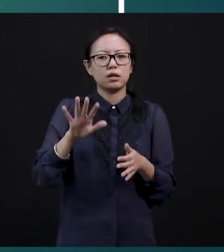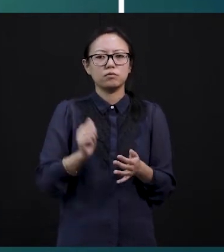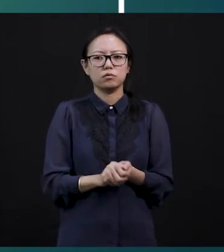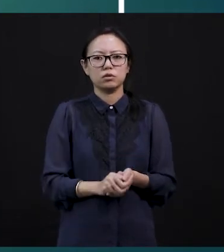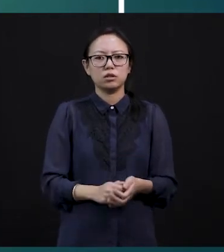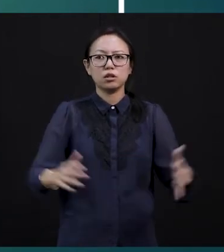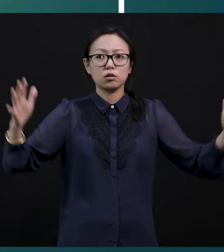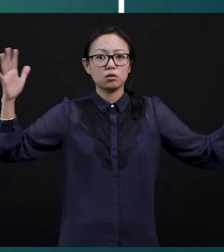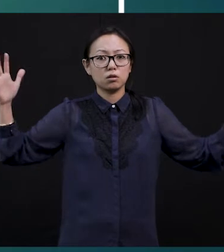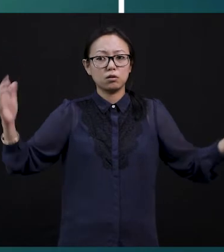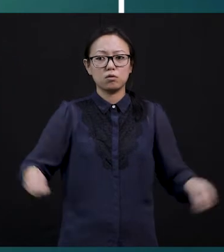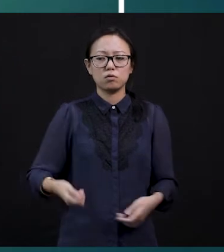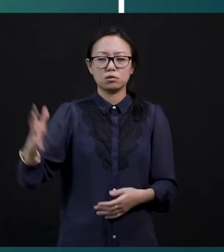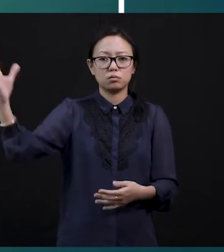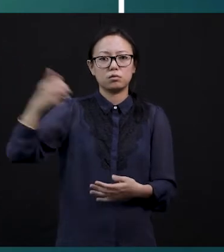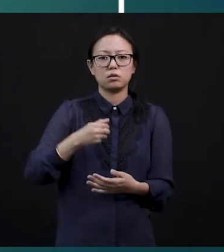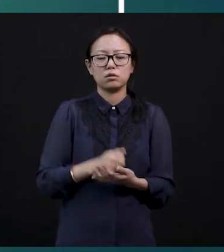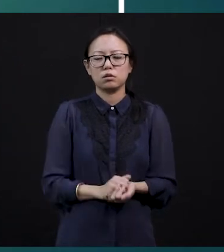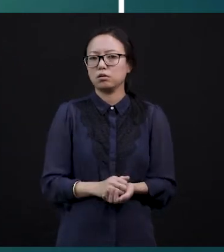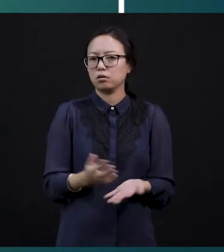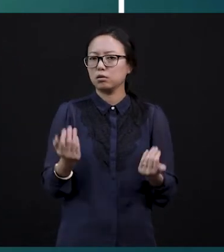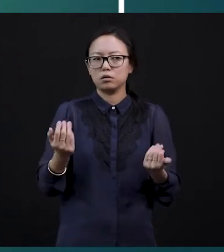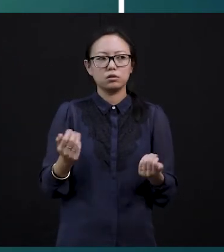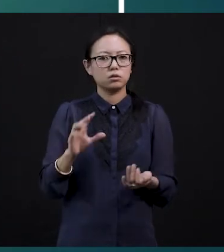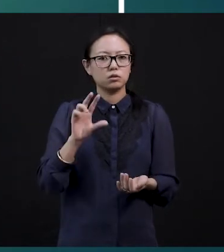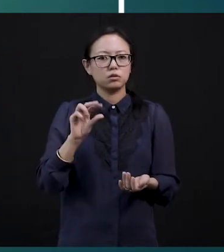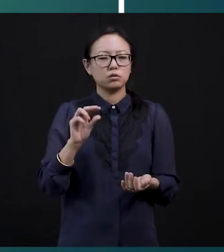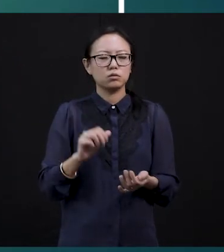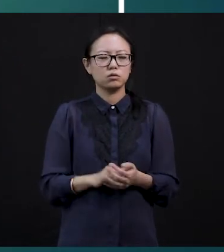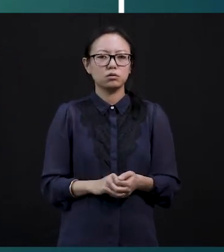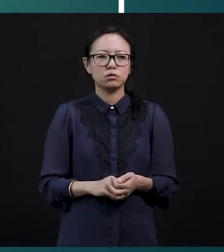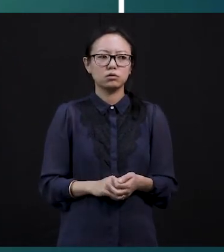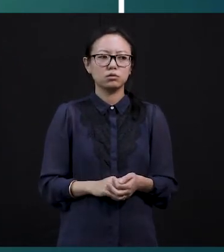need 100 packets of ice cream. So